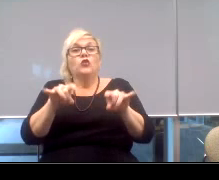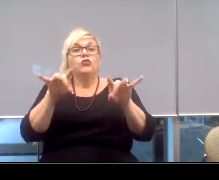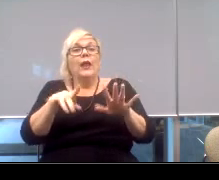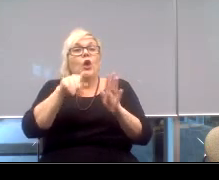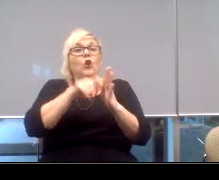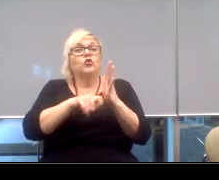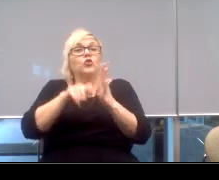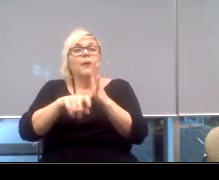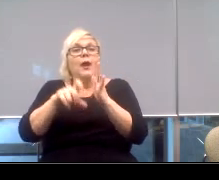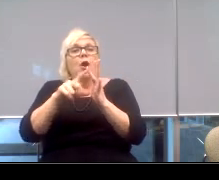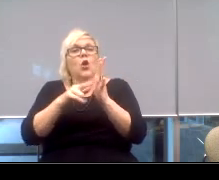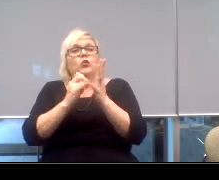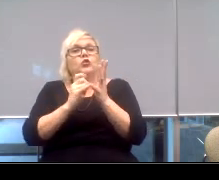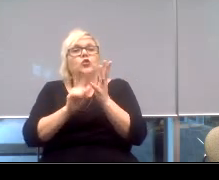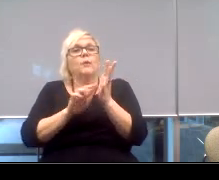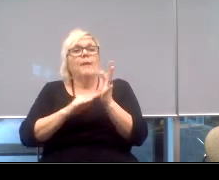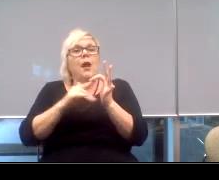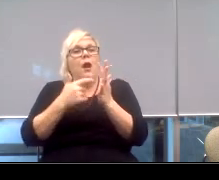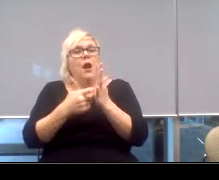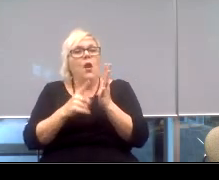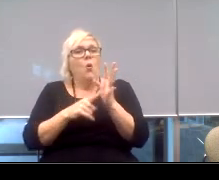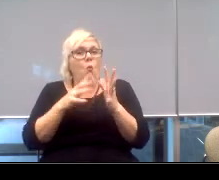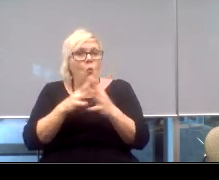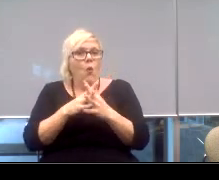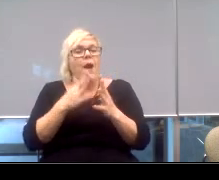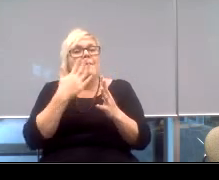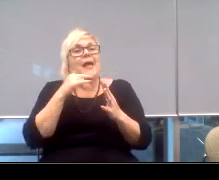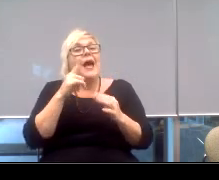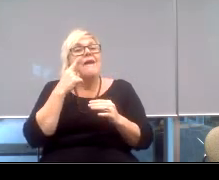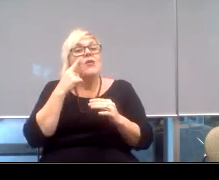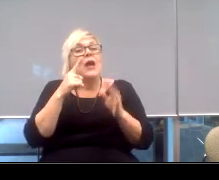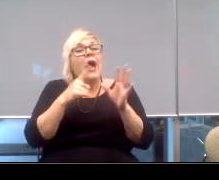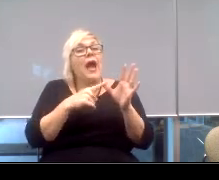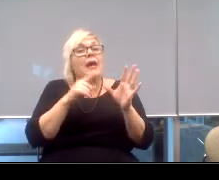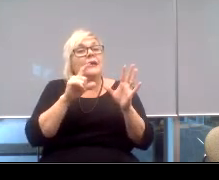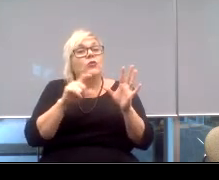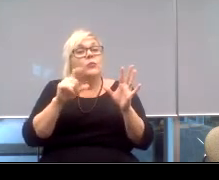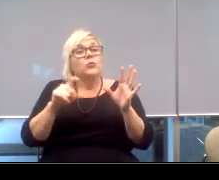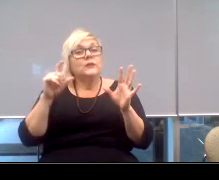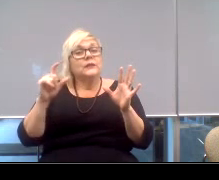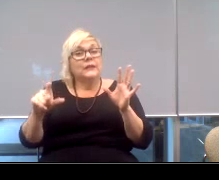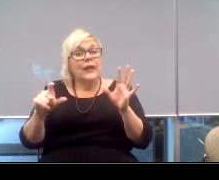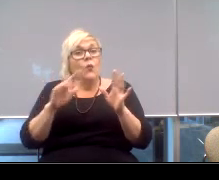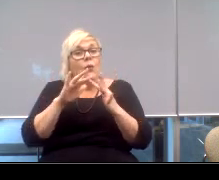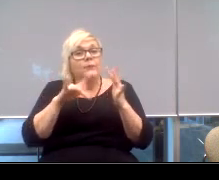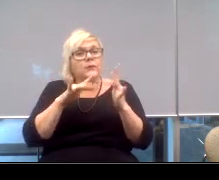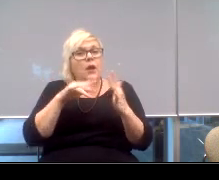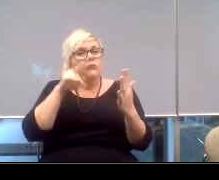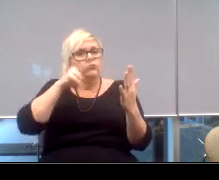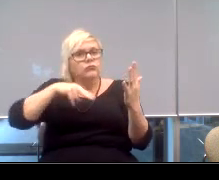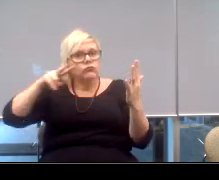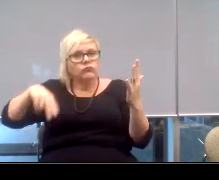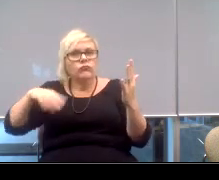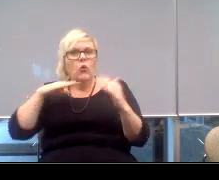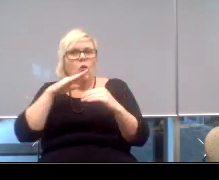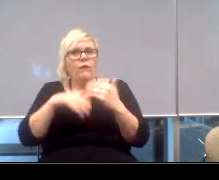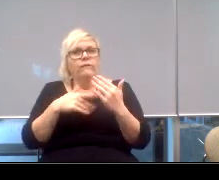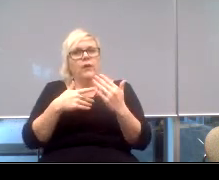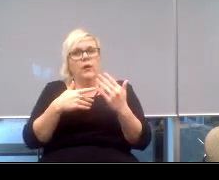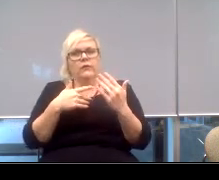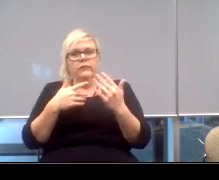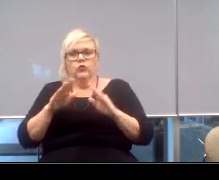you need to understand your obligations, and I encourage you to go to the ACCC's website to read some of their guidance material relating to the